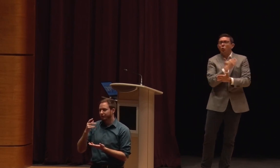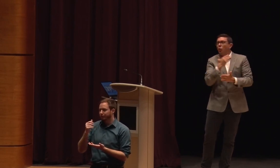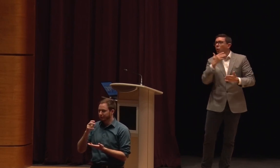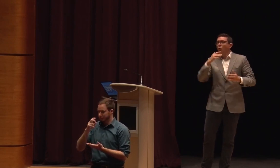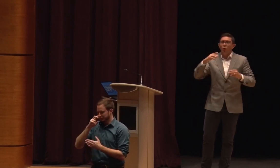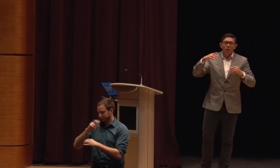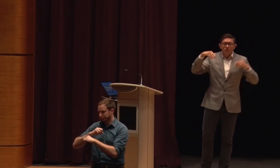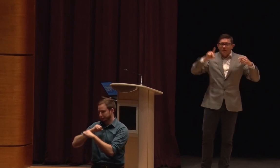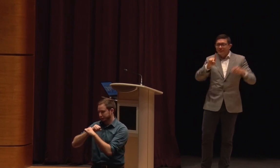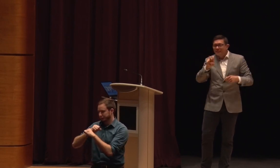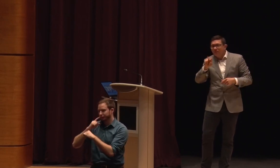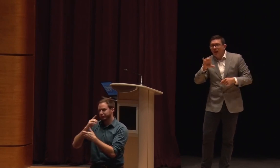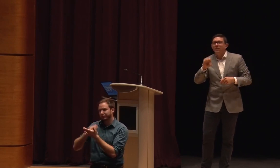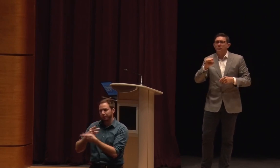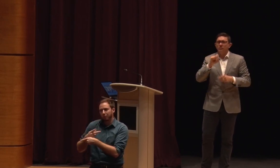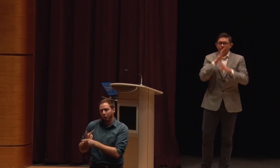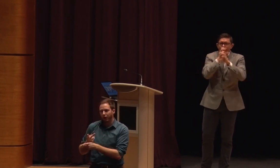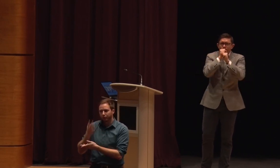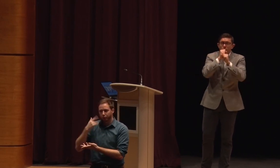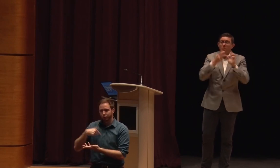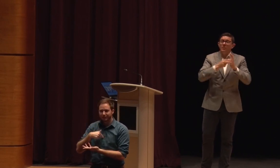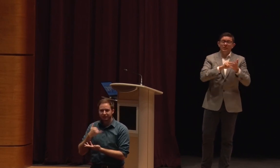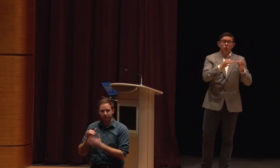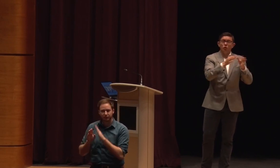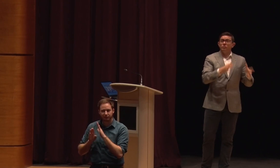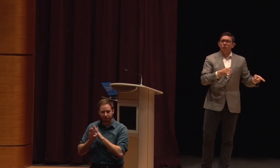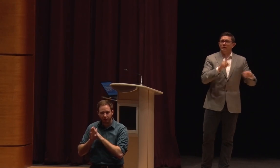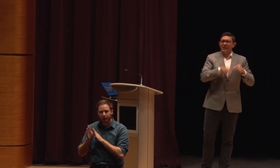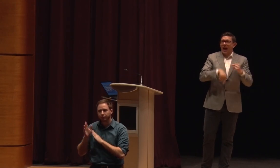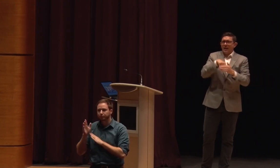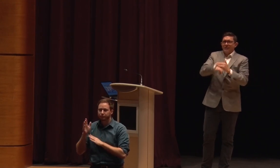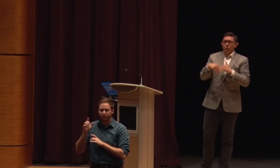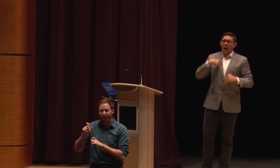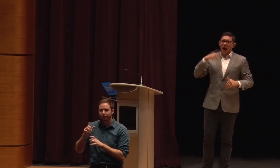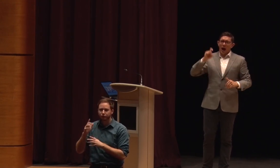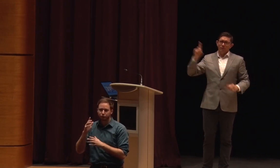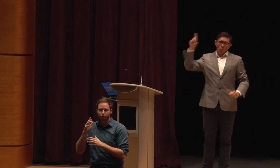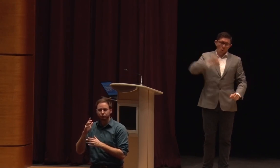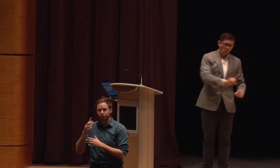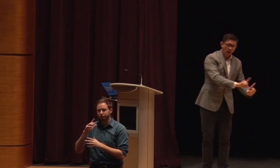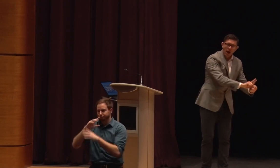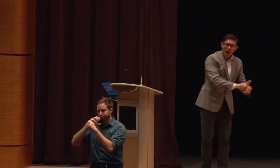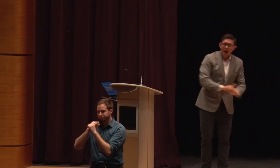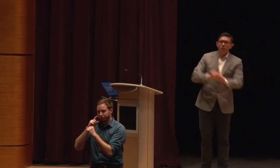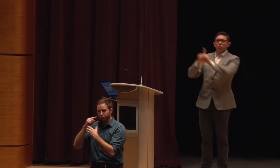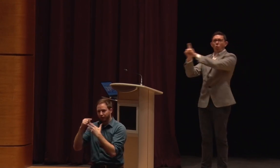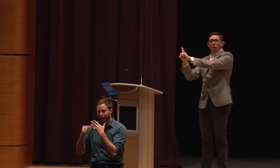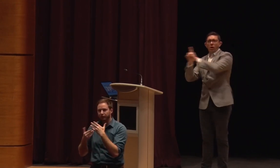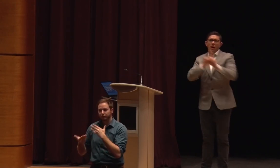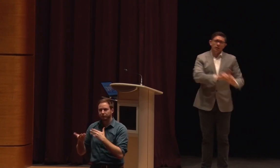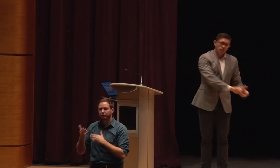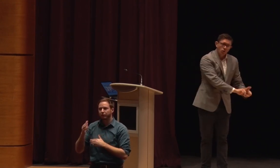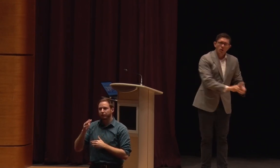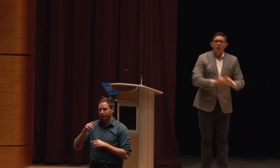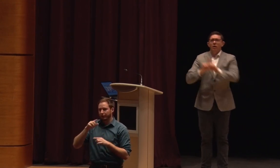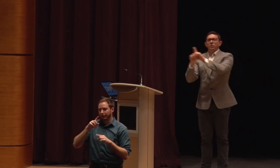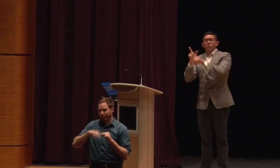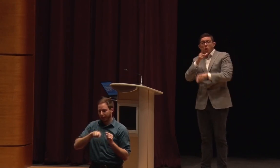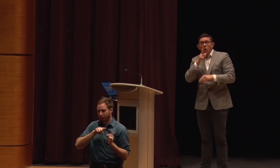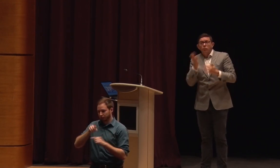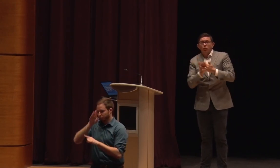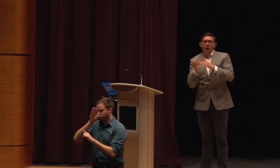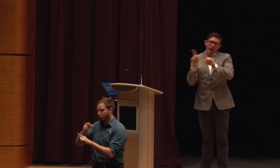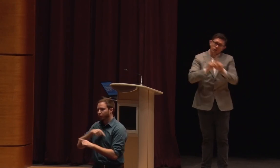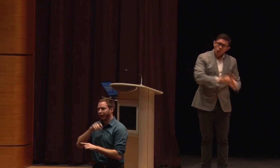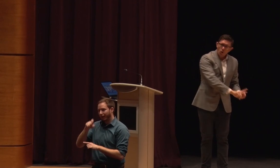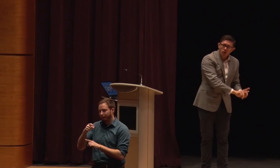security clearance for products, you know, because we're, you know, we have to be tight-lipped about our new products and devices. They can't come in directly,